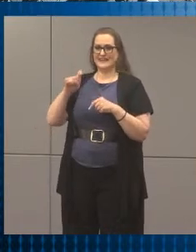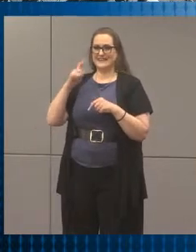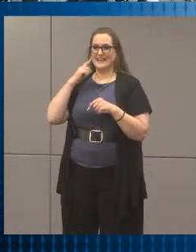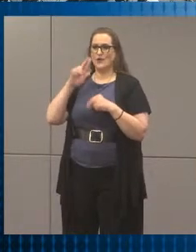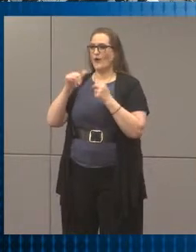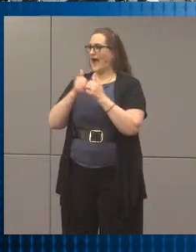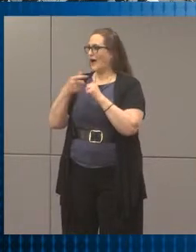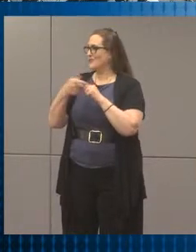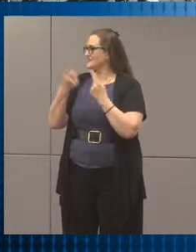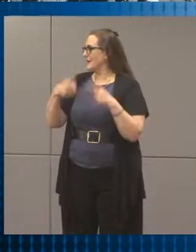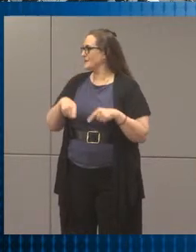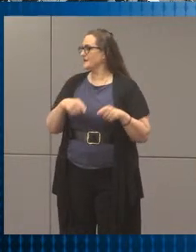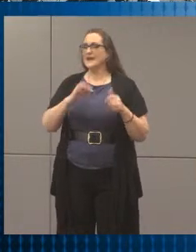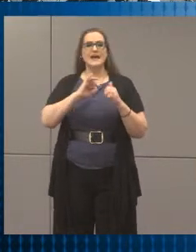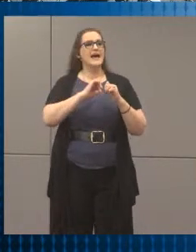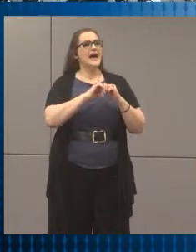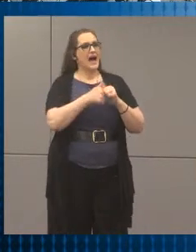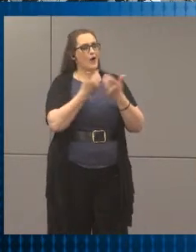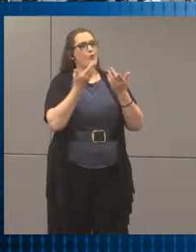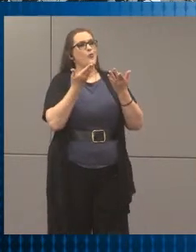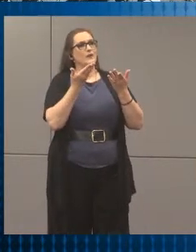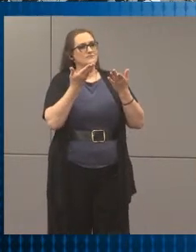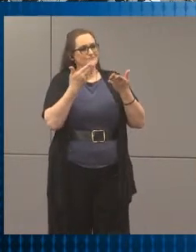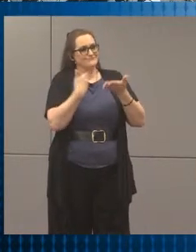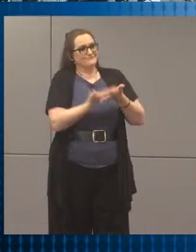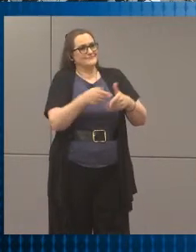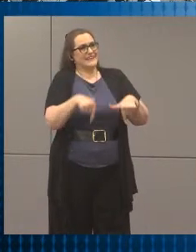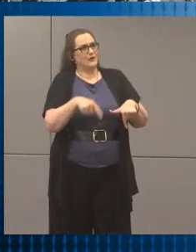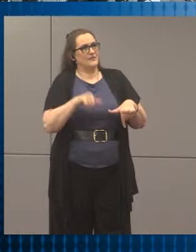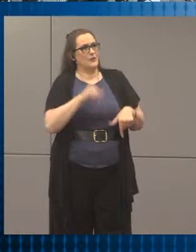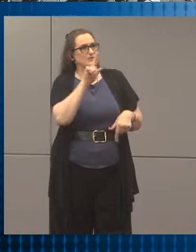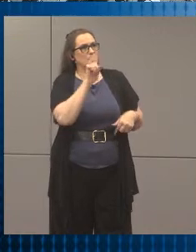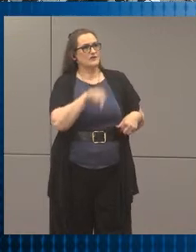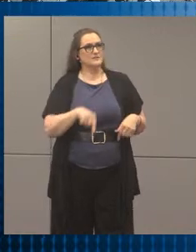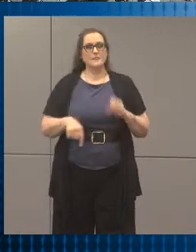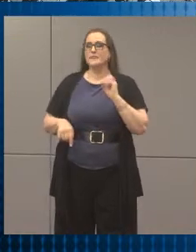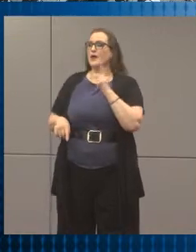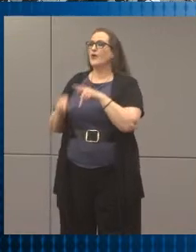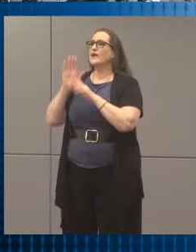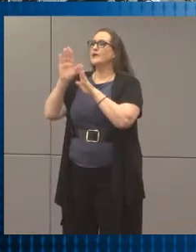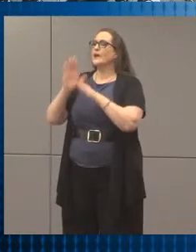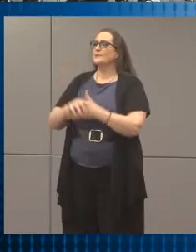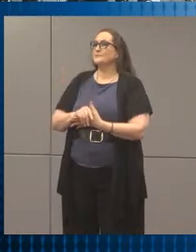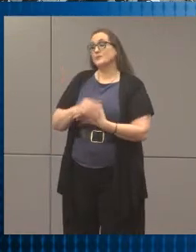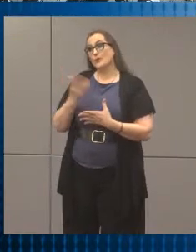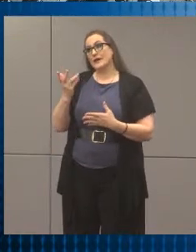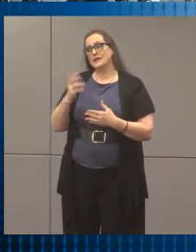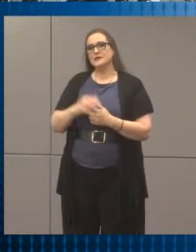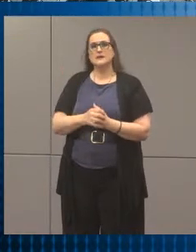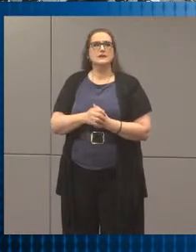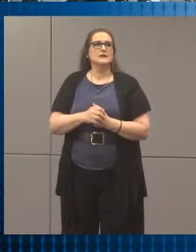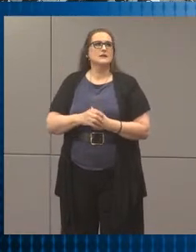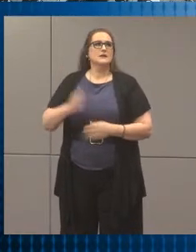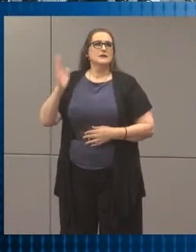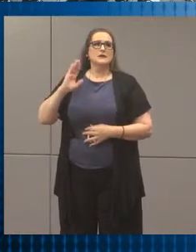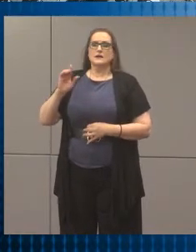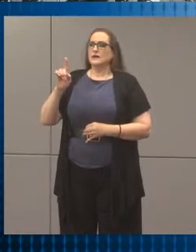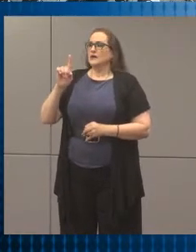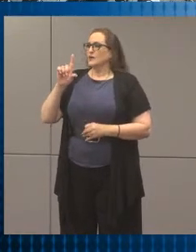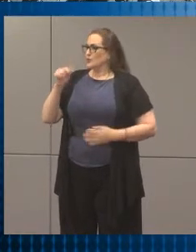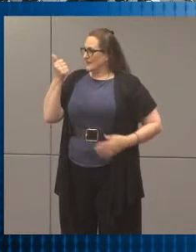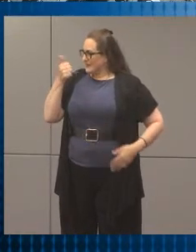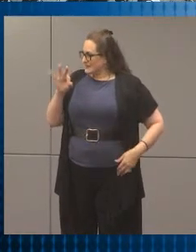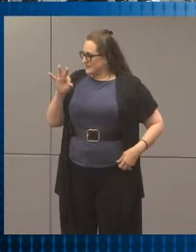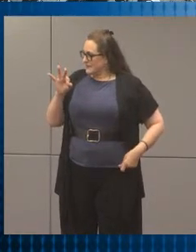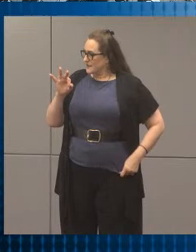happened. How we got here, I believe, was the question. Okay, great. Back in